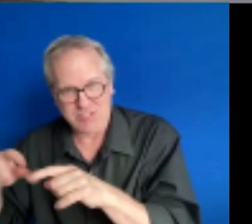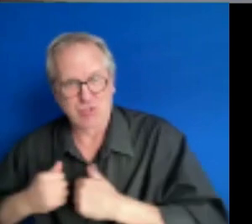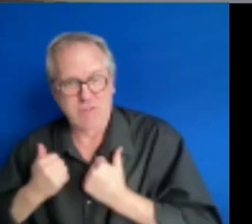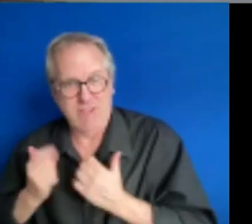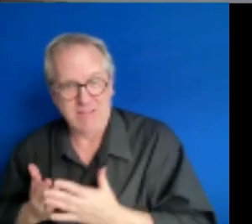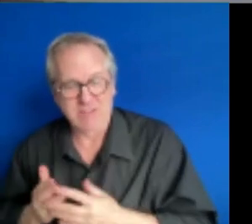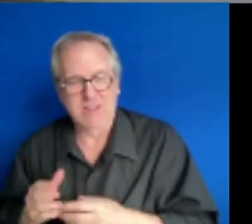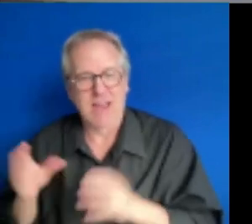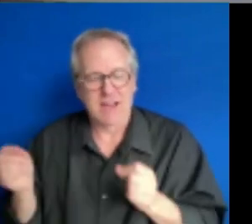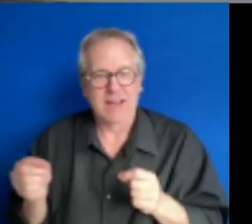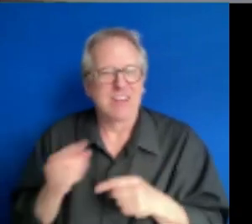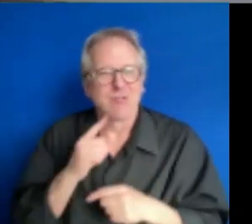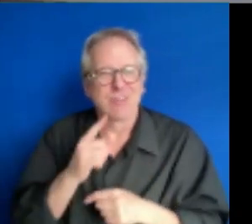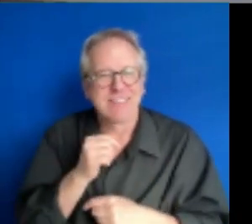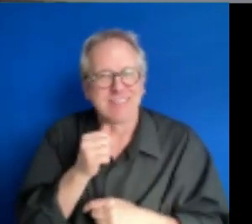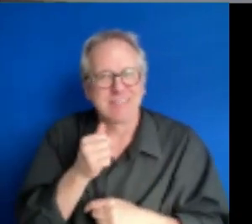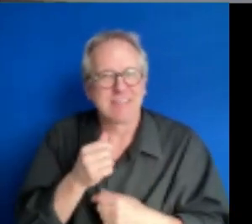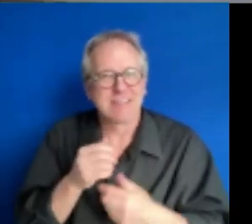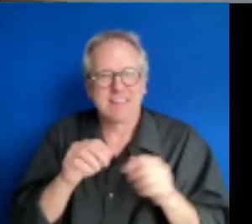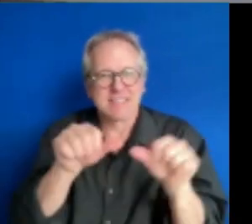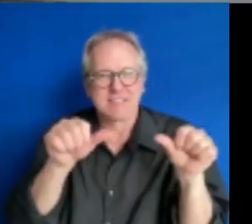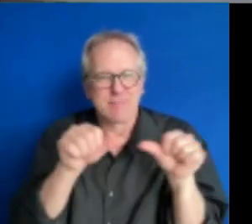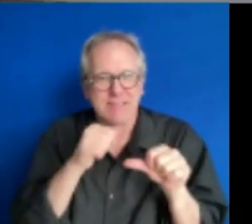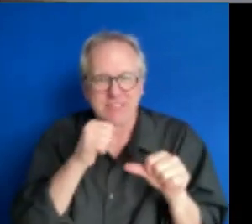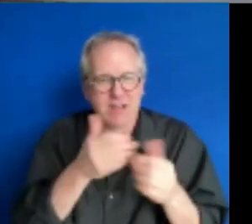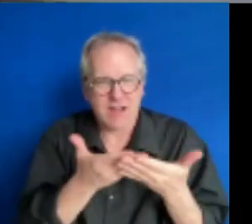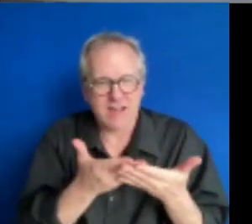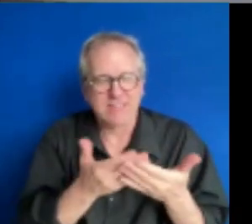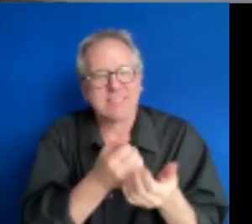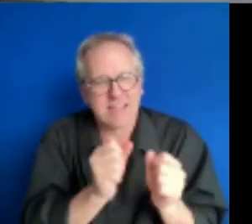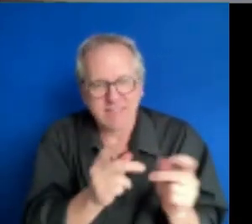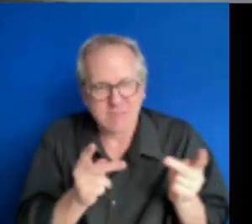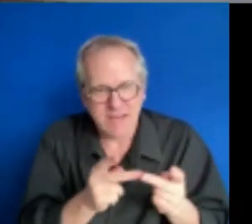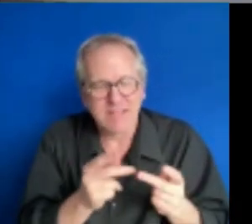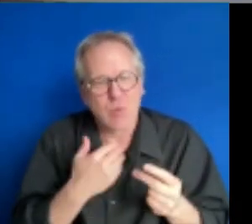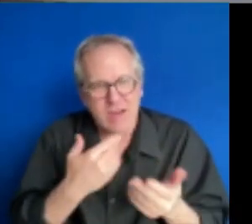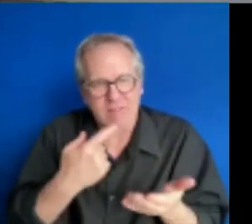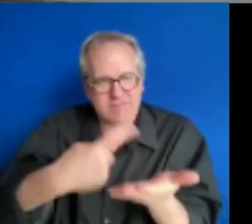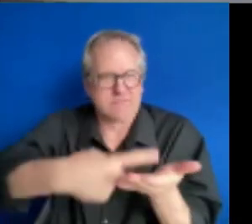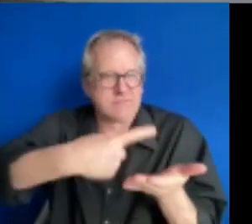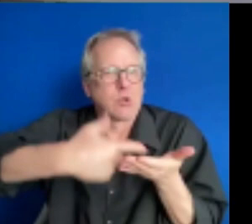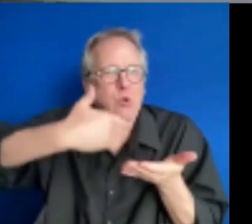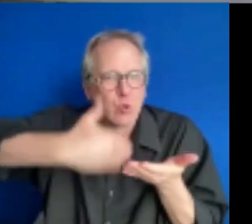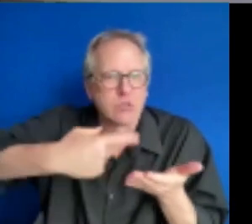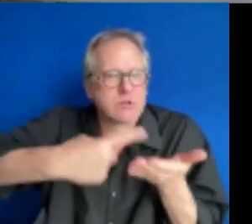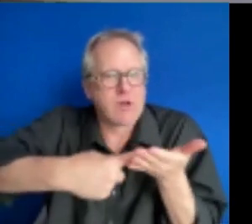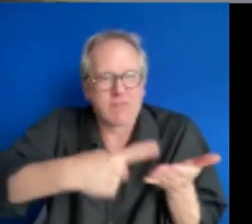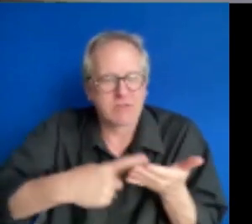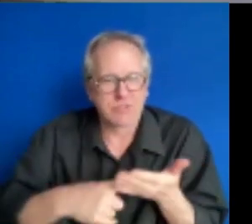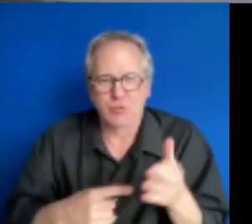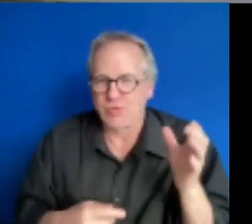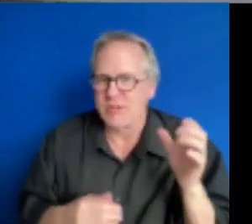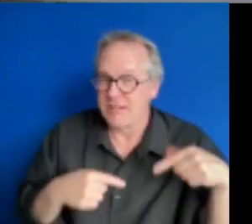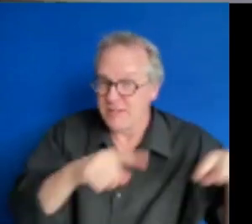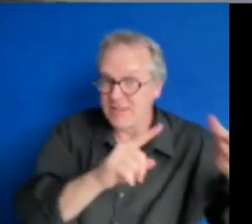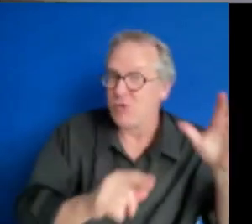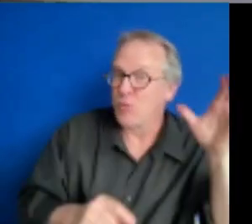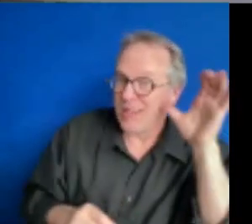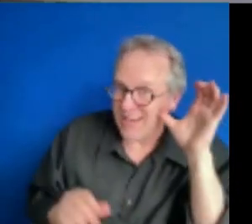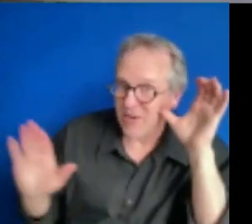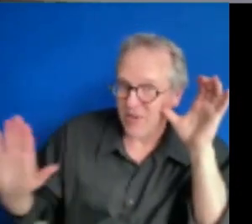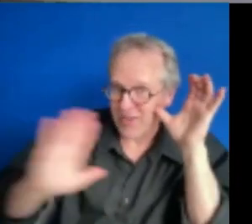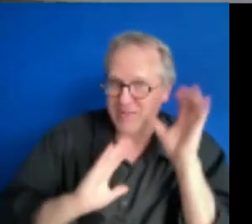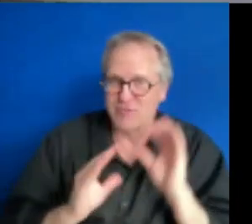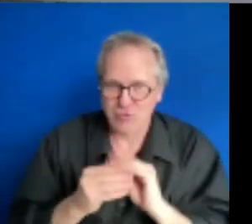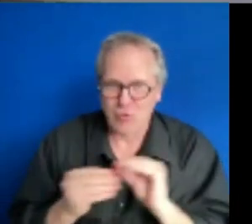representation hasn't really been there. Space has not been made to have good conversations and to hear the stories. And I